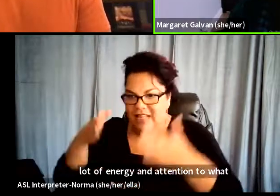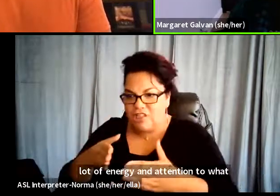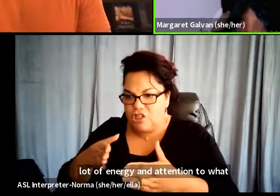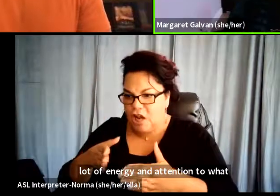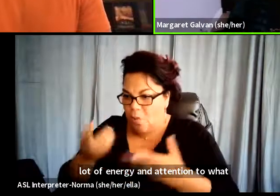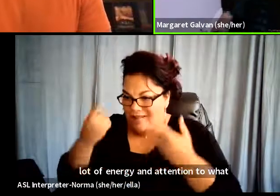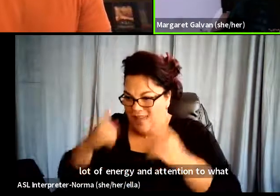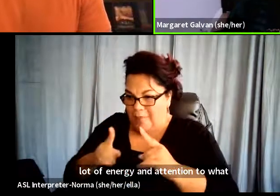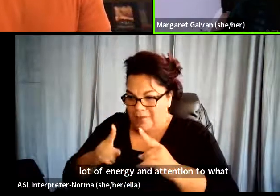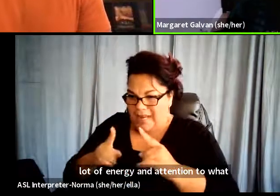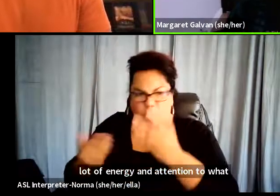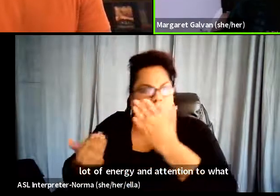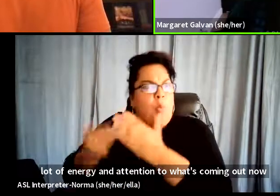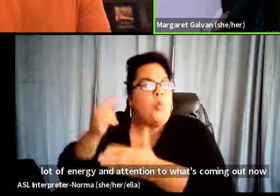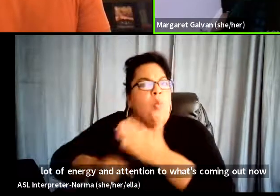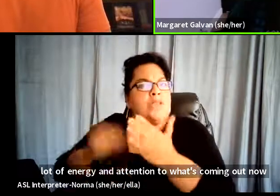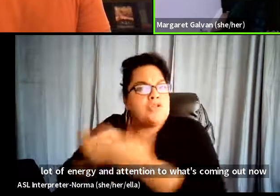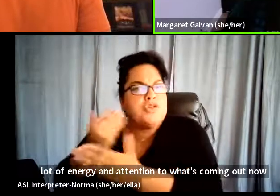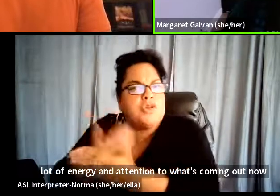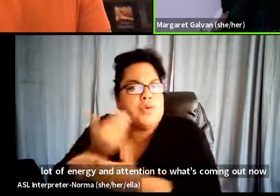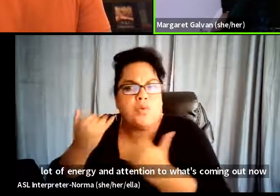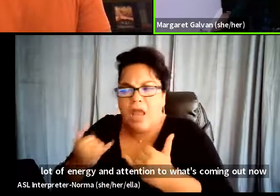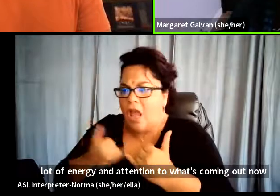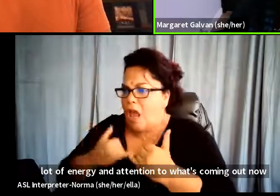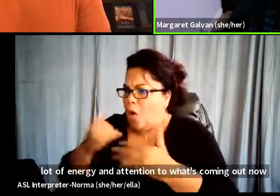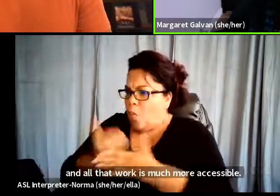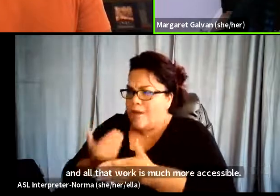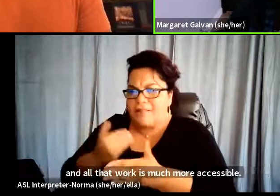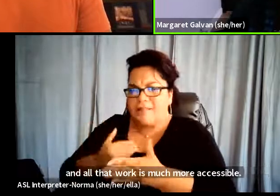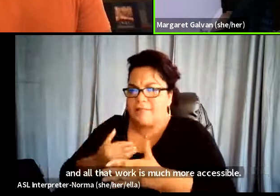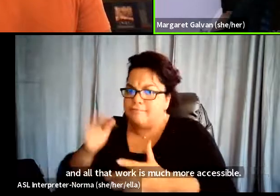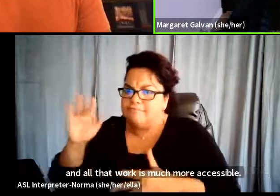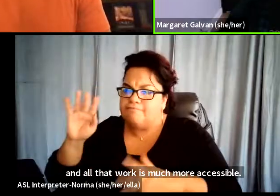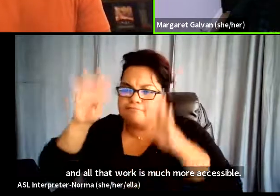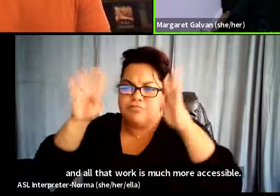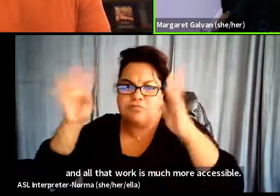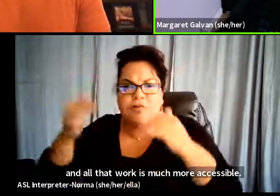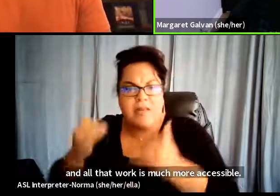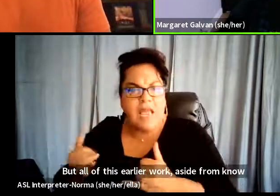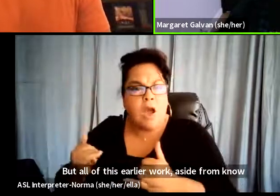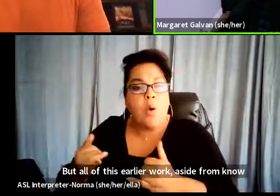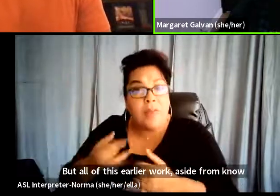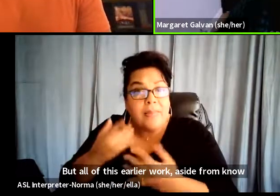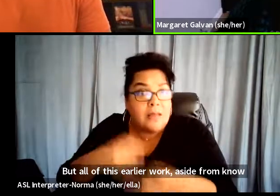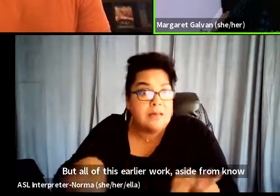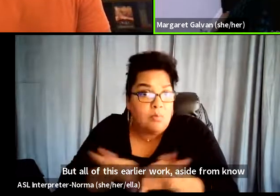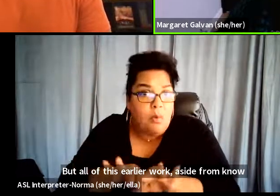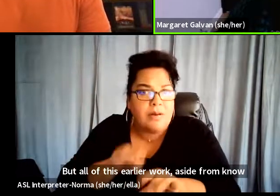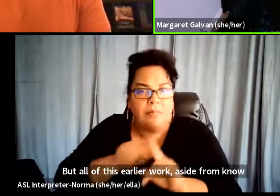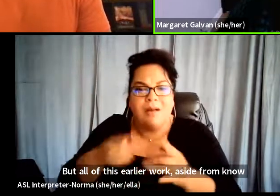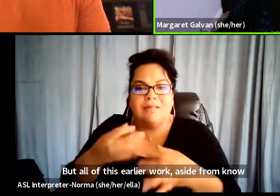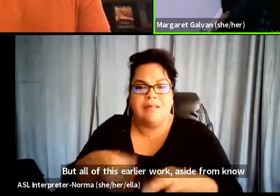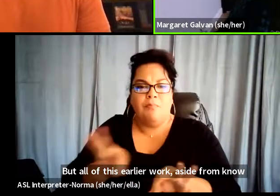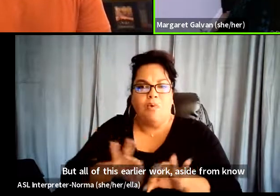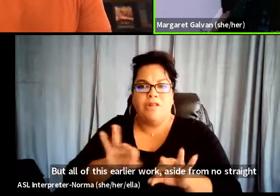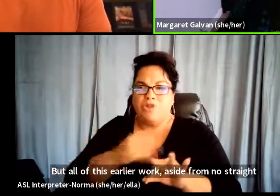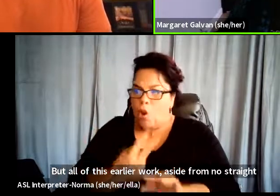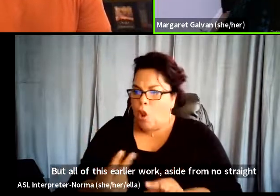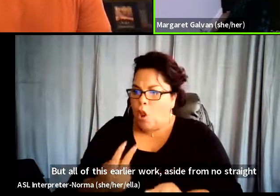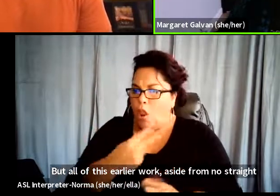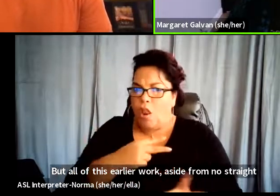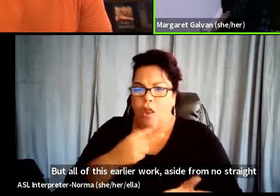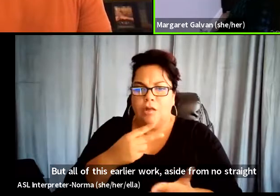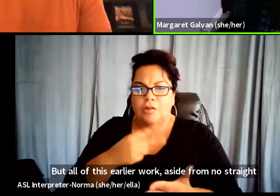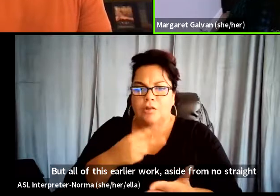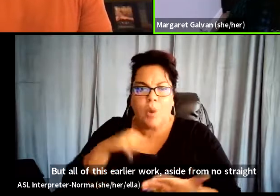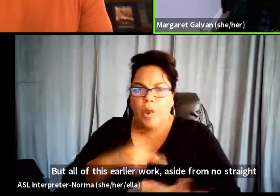now and all that work is much more accessible, but all of this earlier work, um, aside from no straight lines is, is much less accessible. So I find